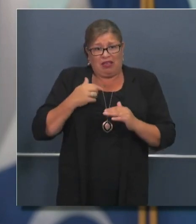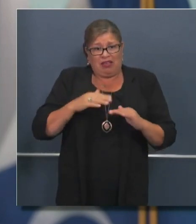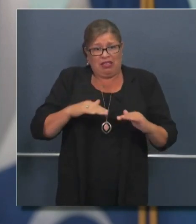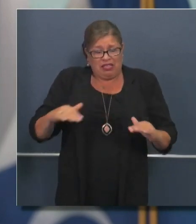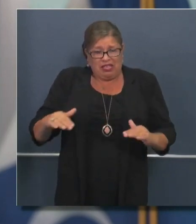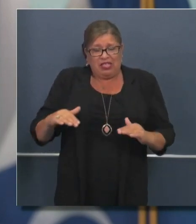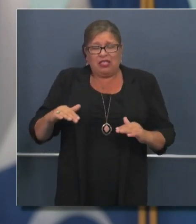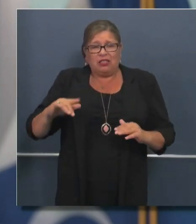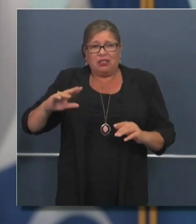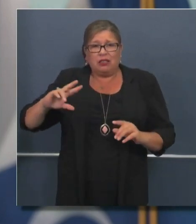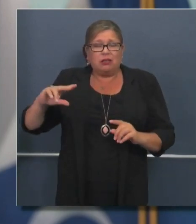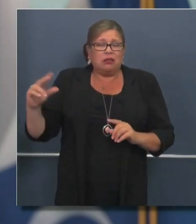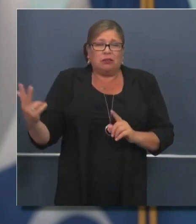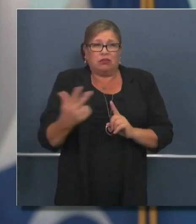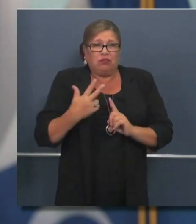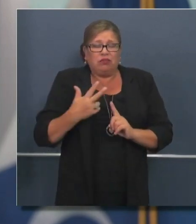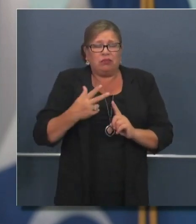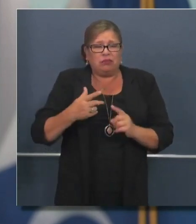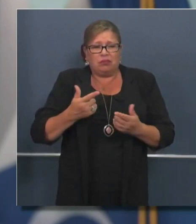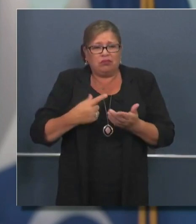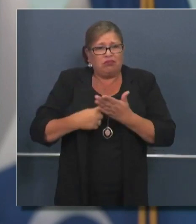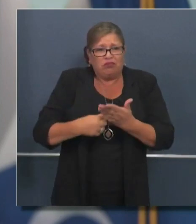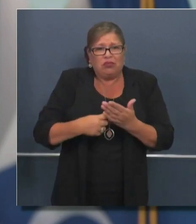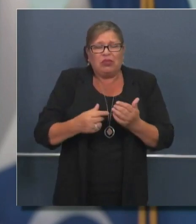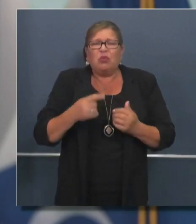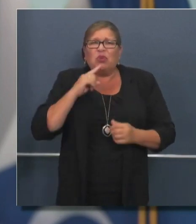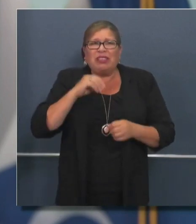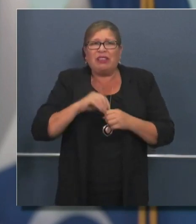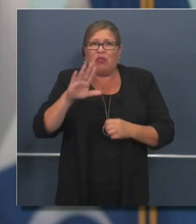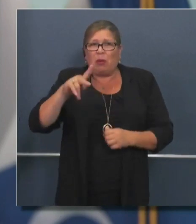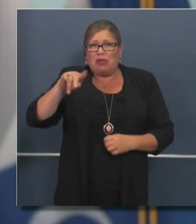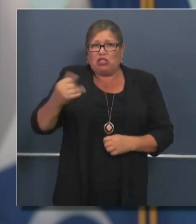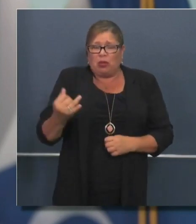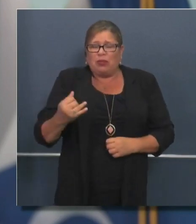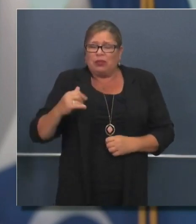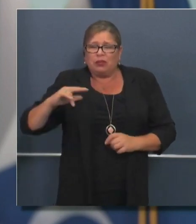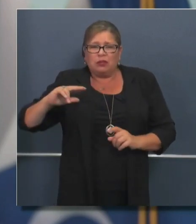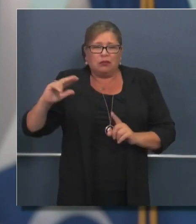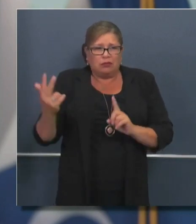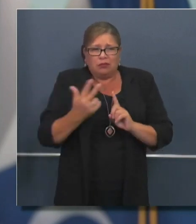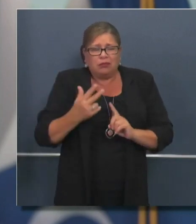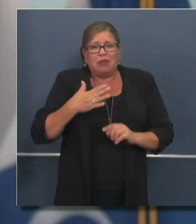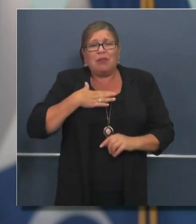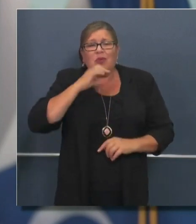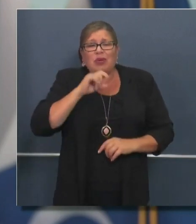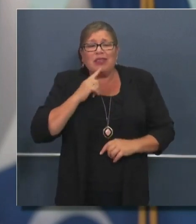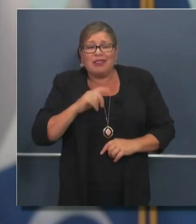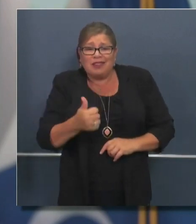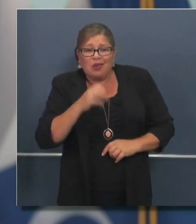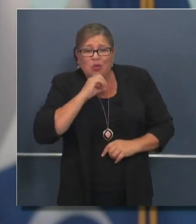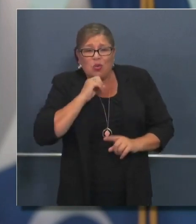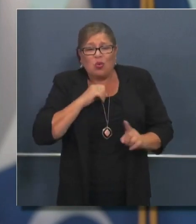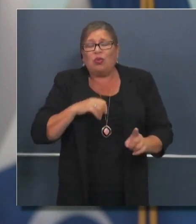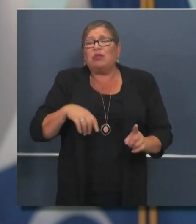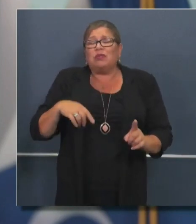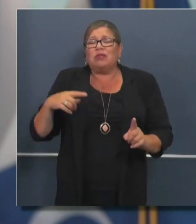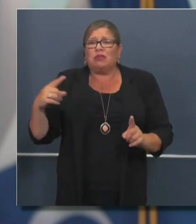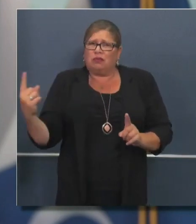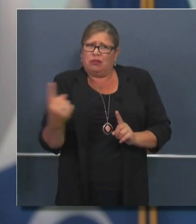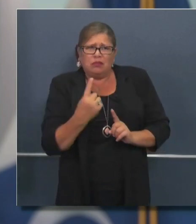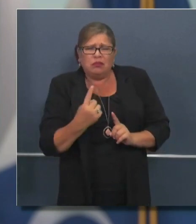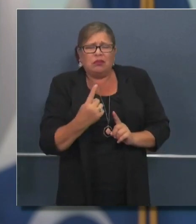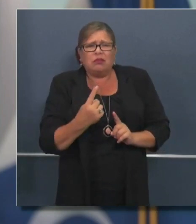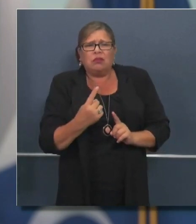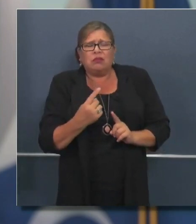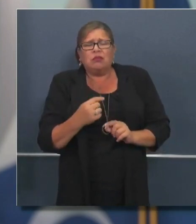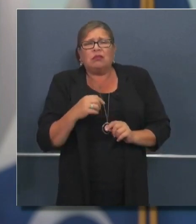got out of the car coming home. They were in their pajamas, my 10-year-old with my wife's cell phone in hand. And